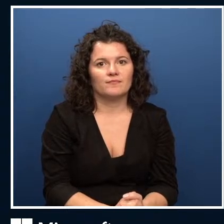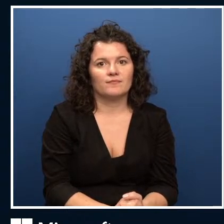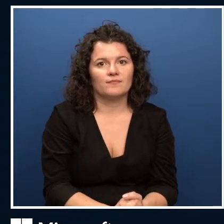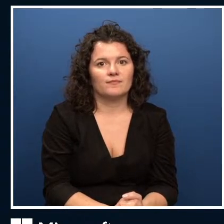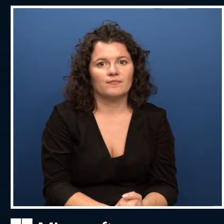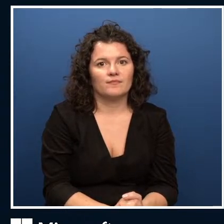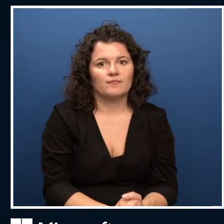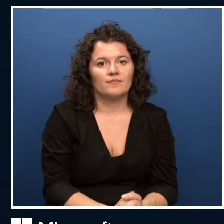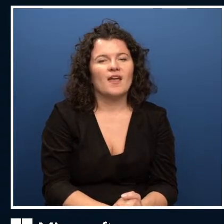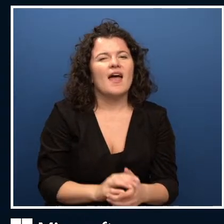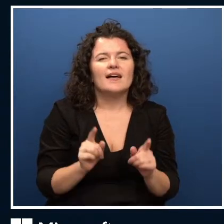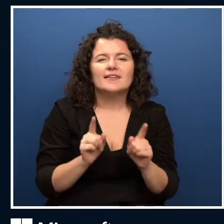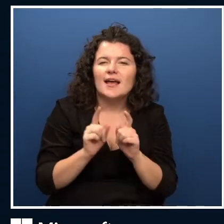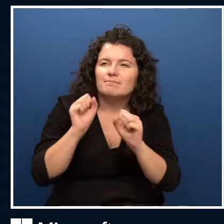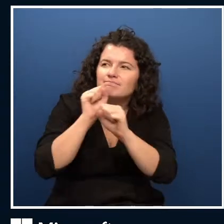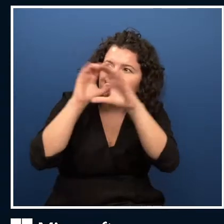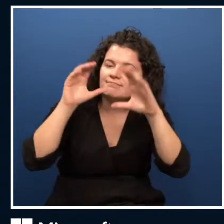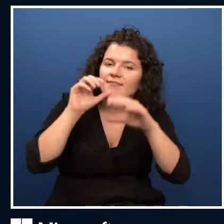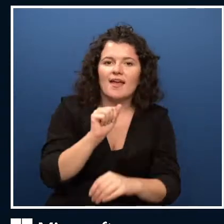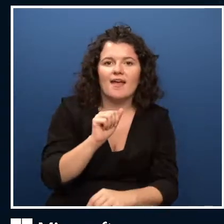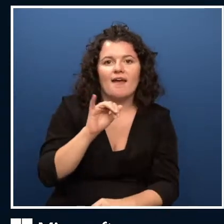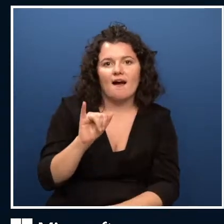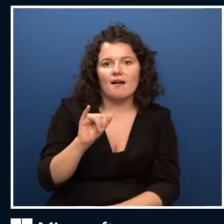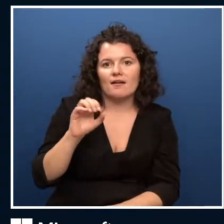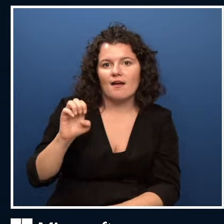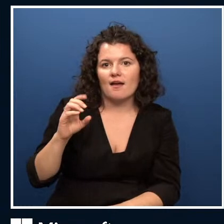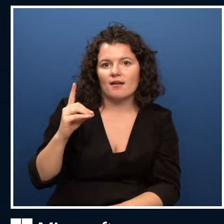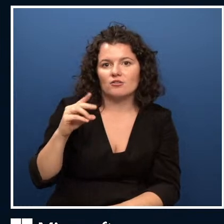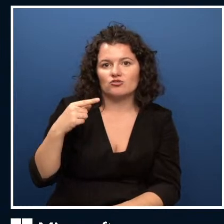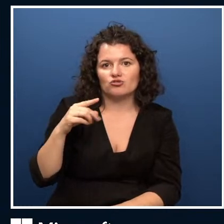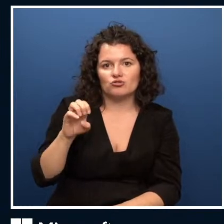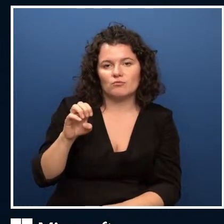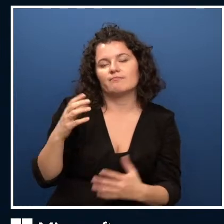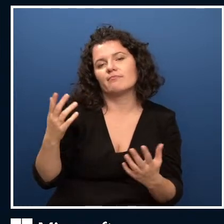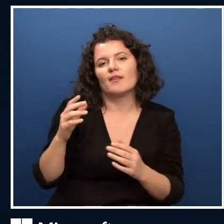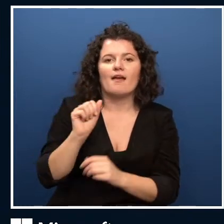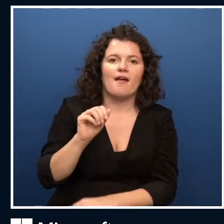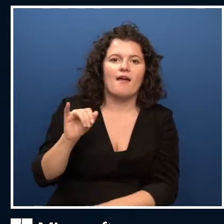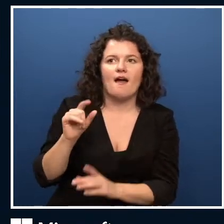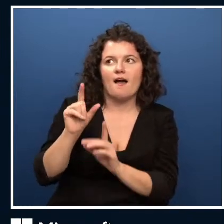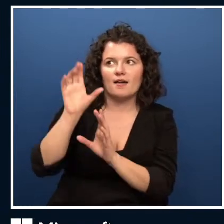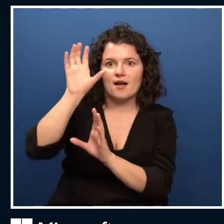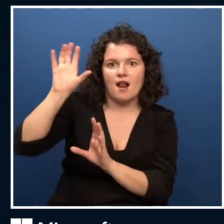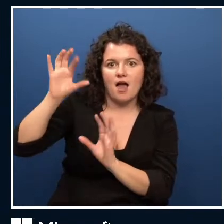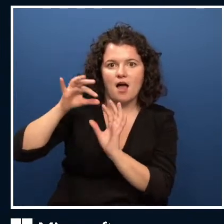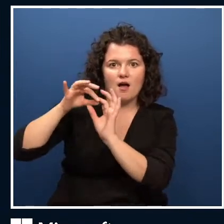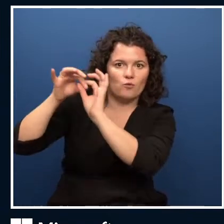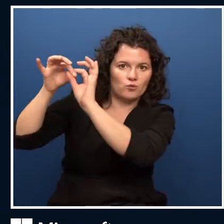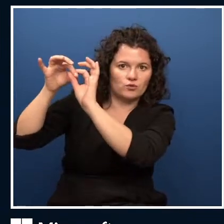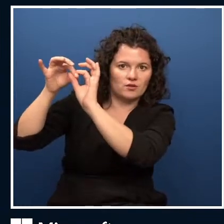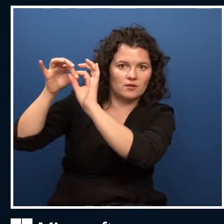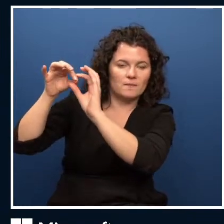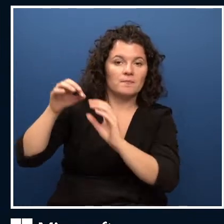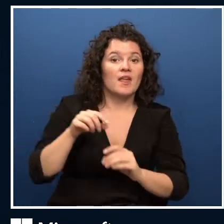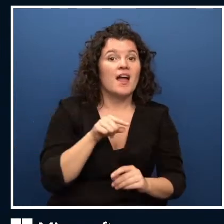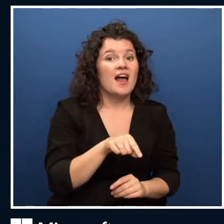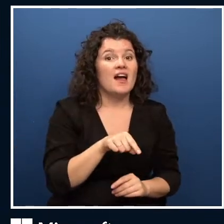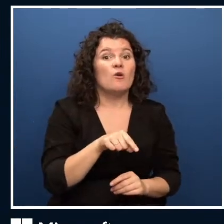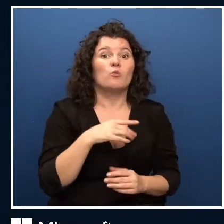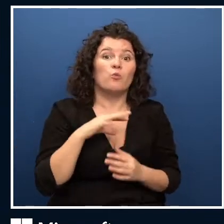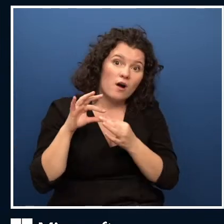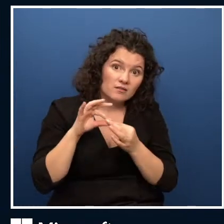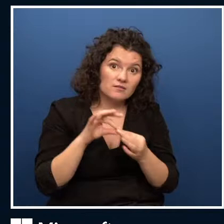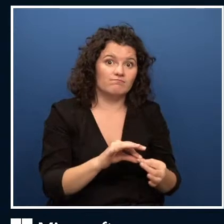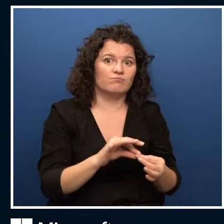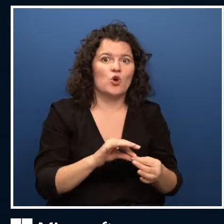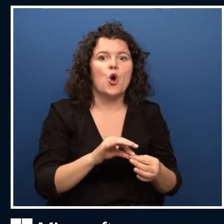edge versus AI on cloud. So when we convert that model into a TF.js friendly